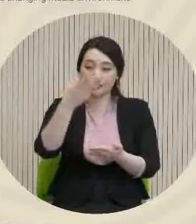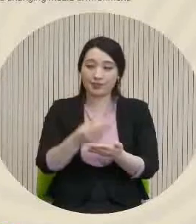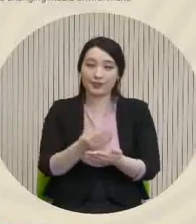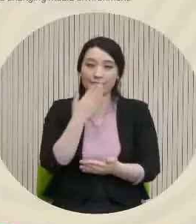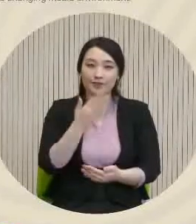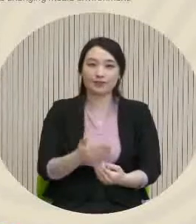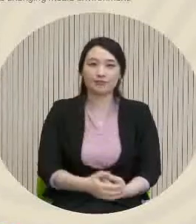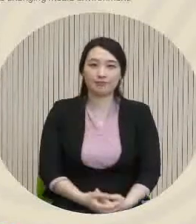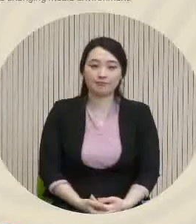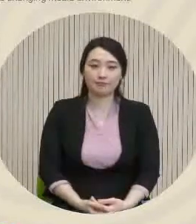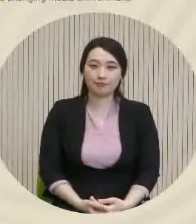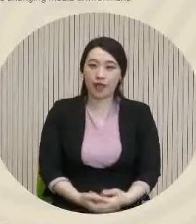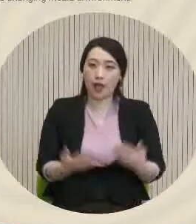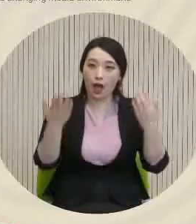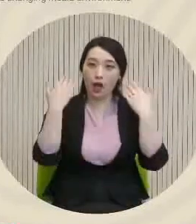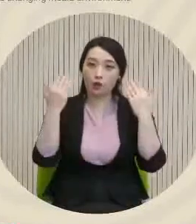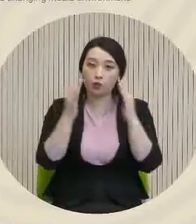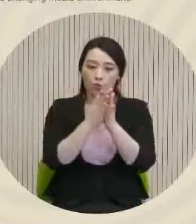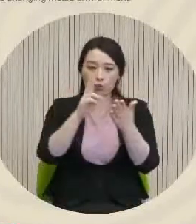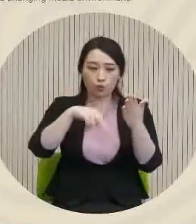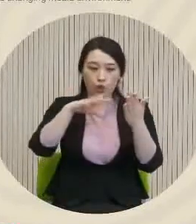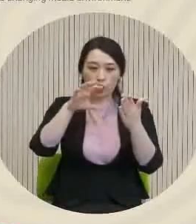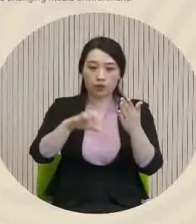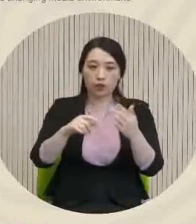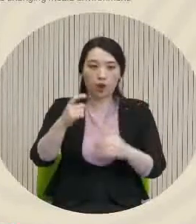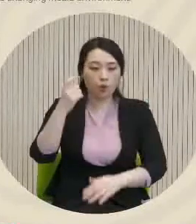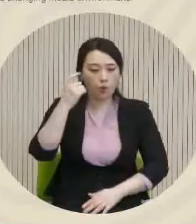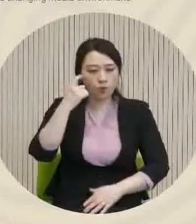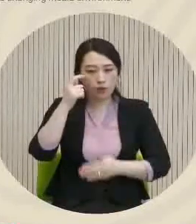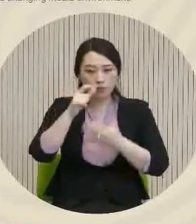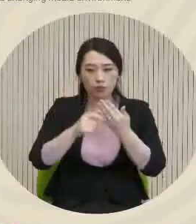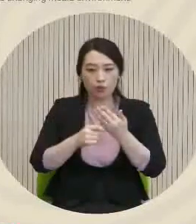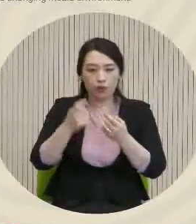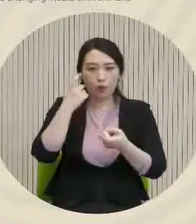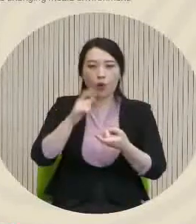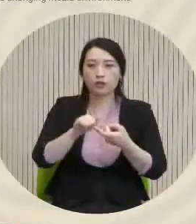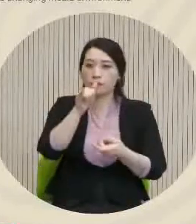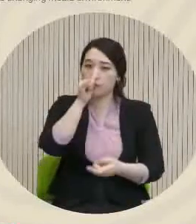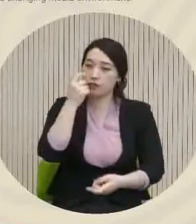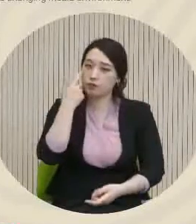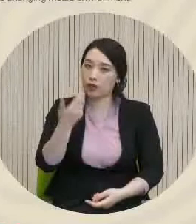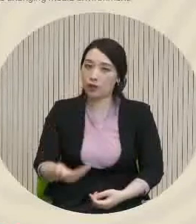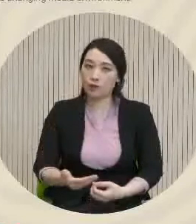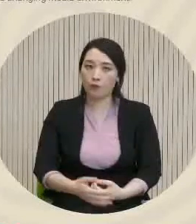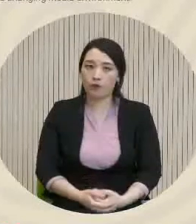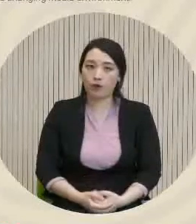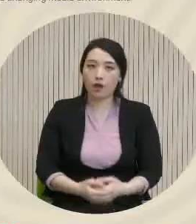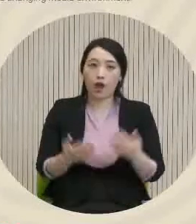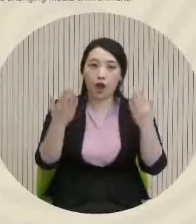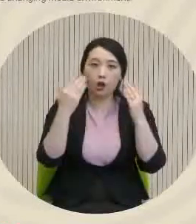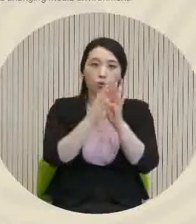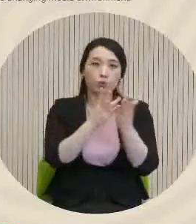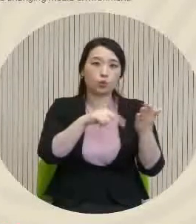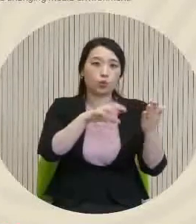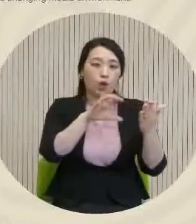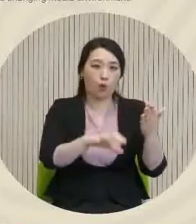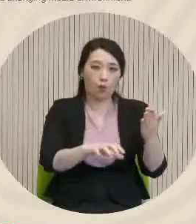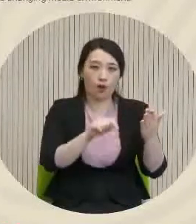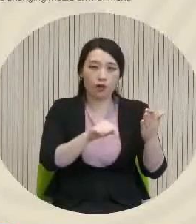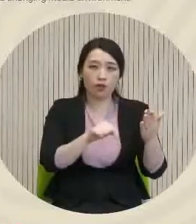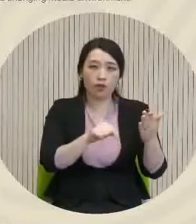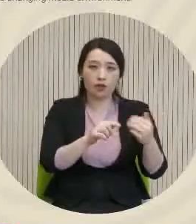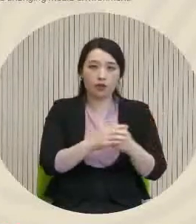was used to share all the activities that students were participating in the projects. So why do we do